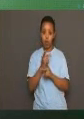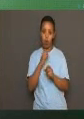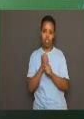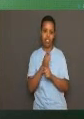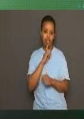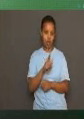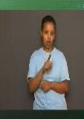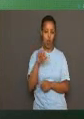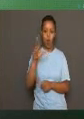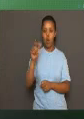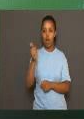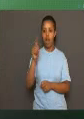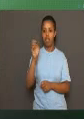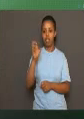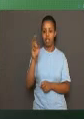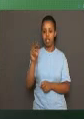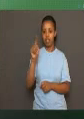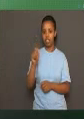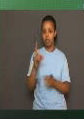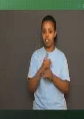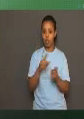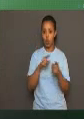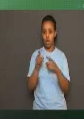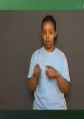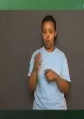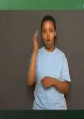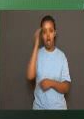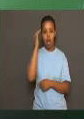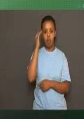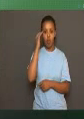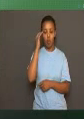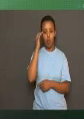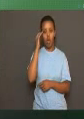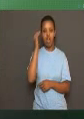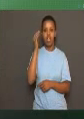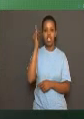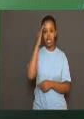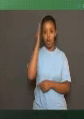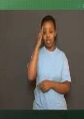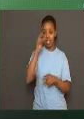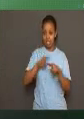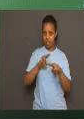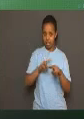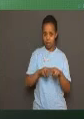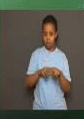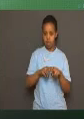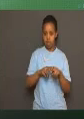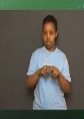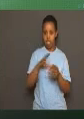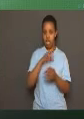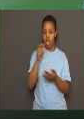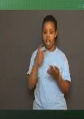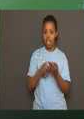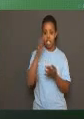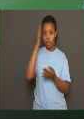Latent learning happens when the brain acquires knowledge but does not use that